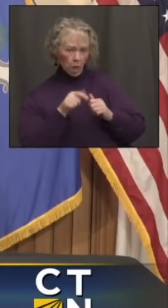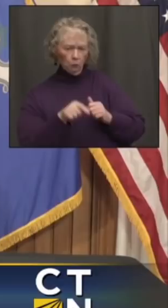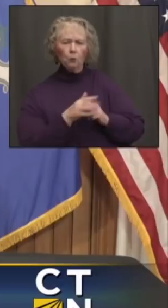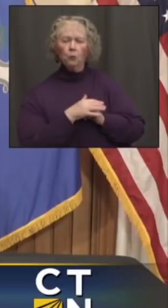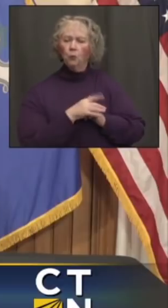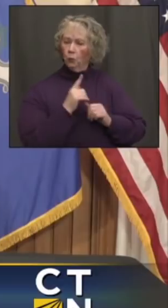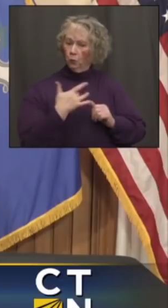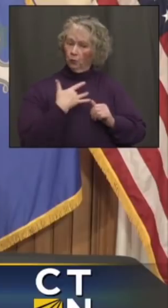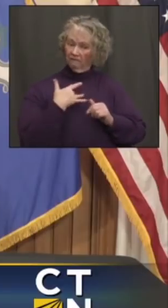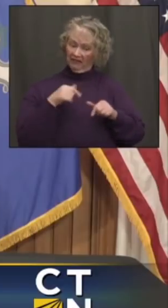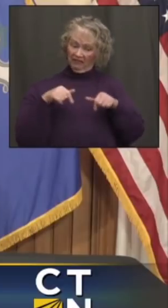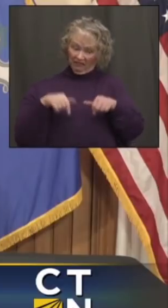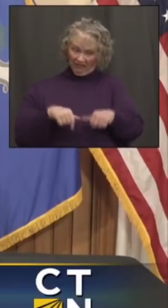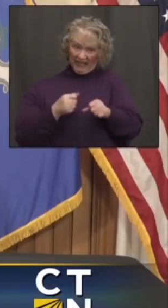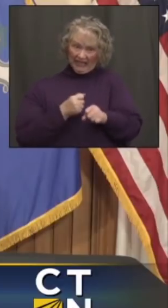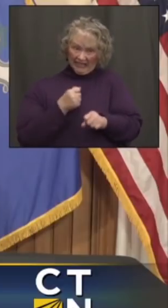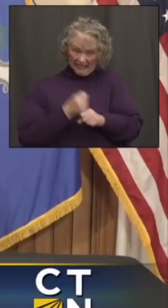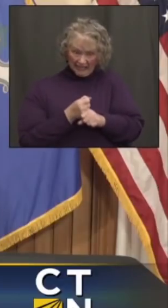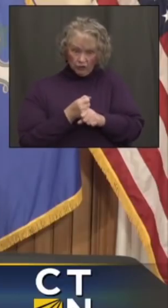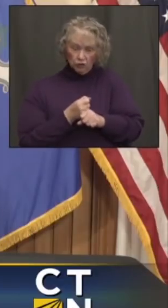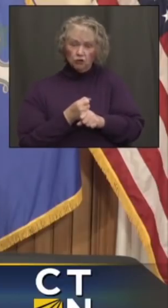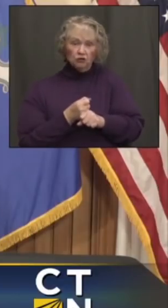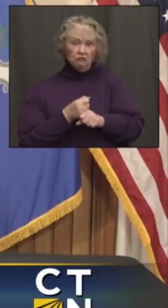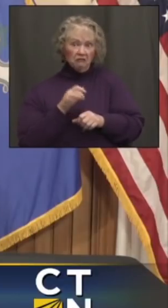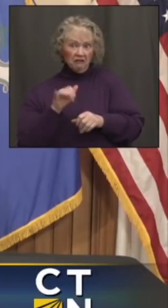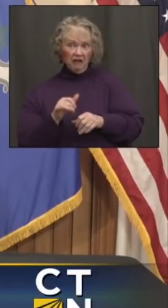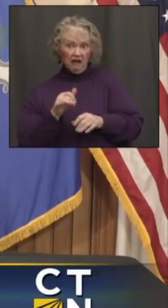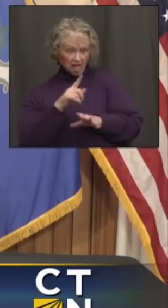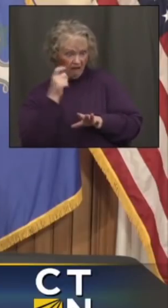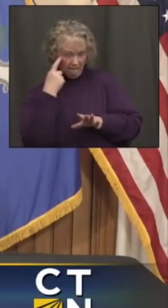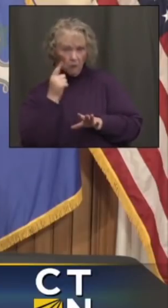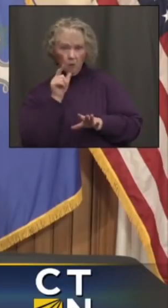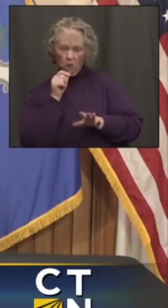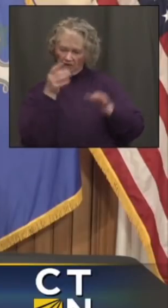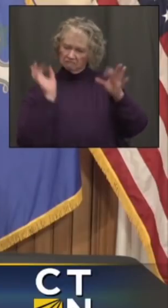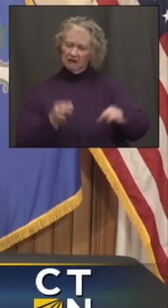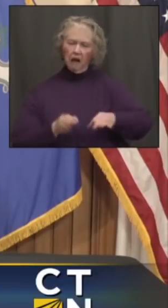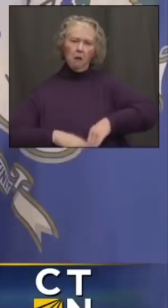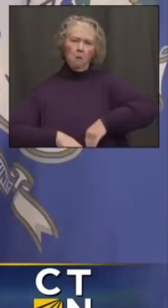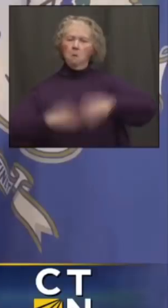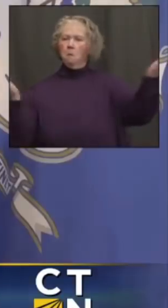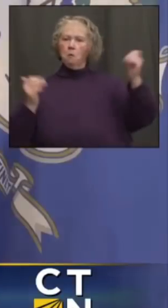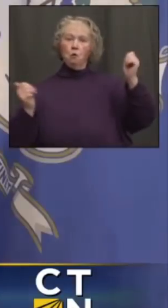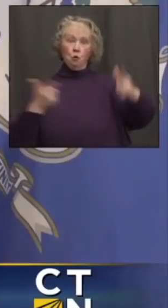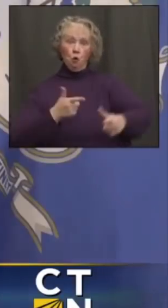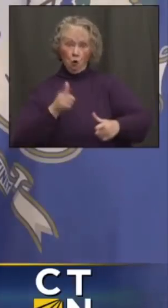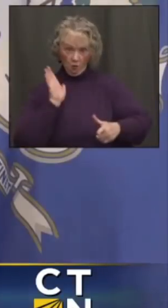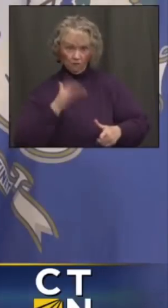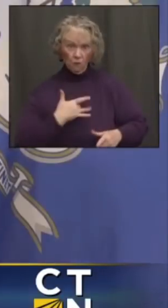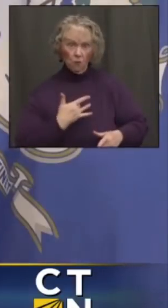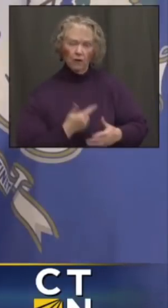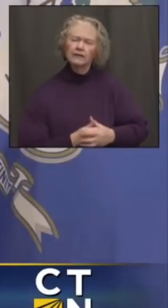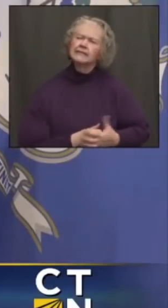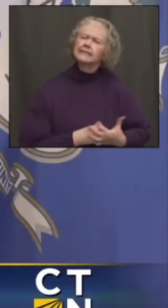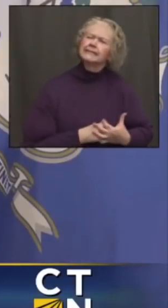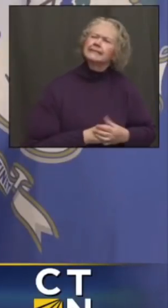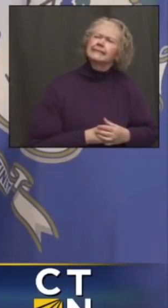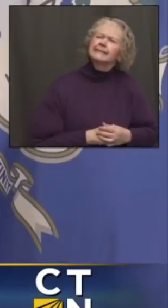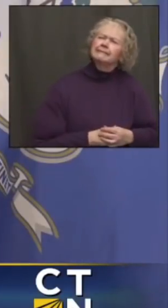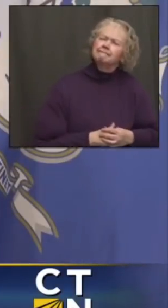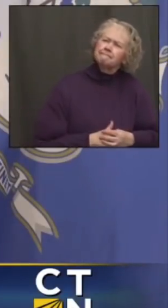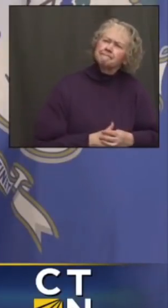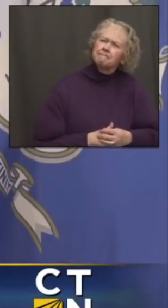the topic of schools, you've been a big proponent from the beginning of keeping them open. The CDC has new guidelines that agree with